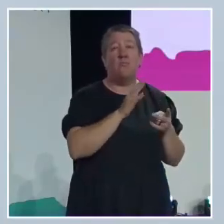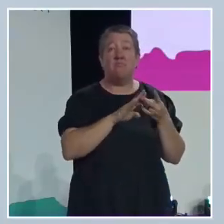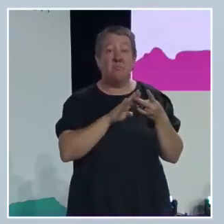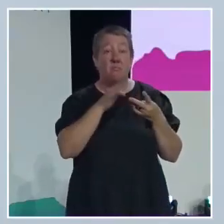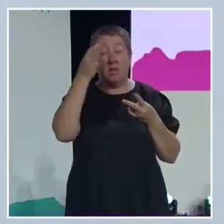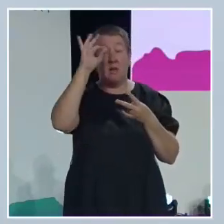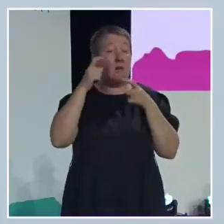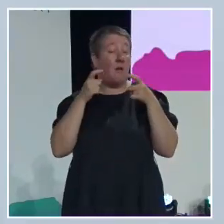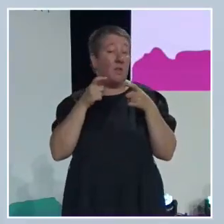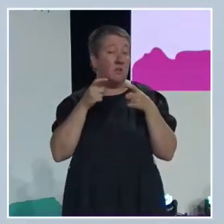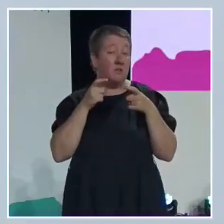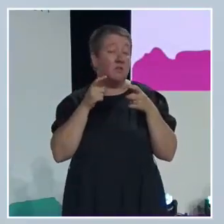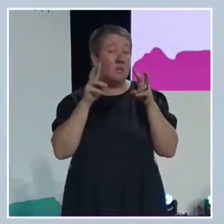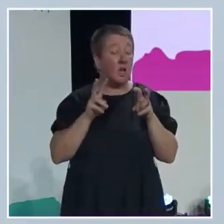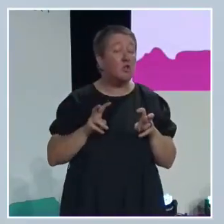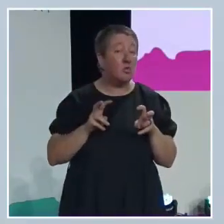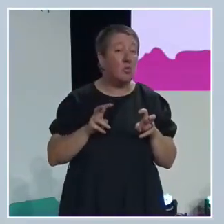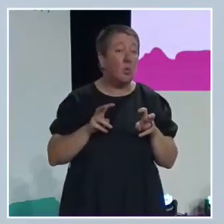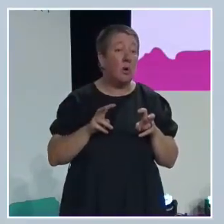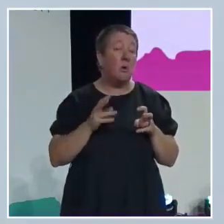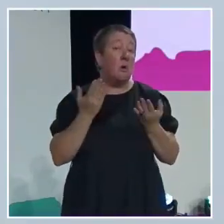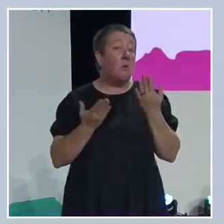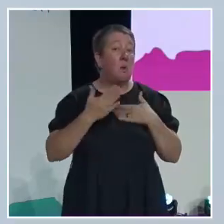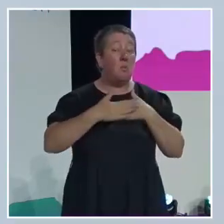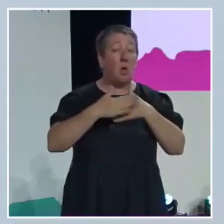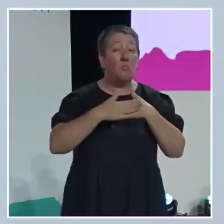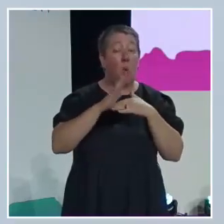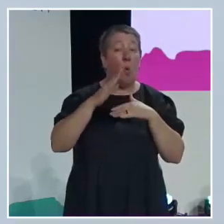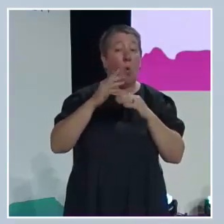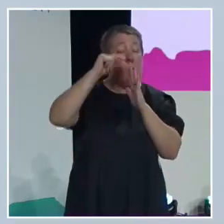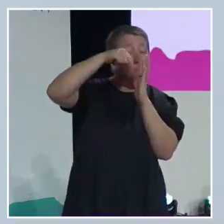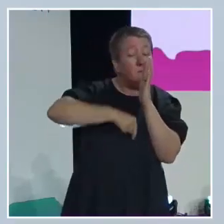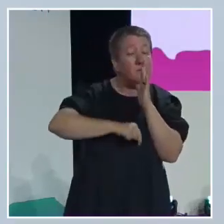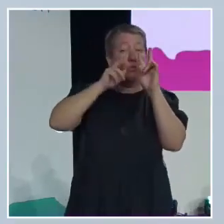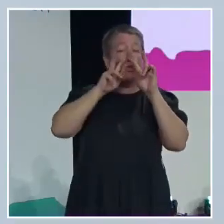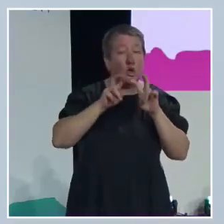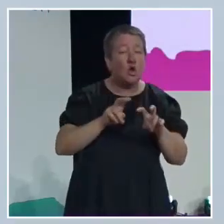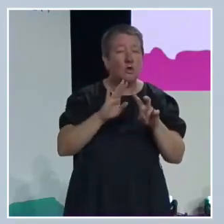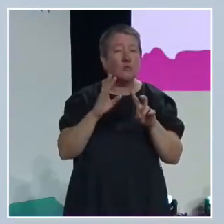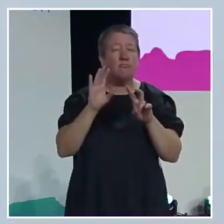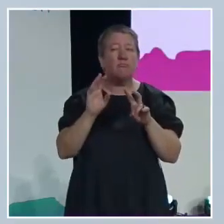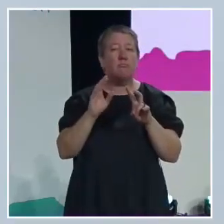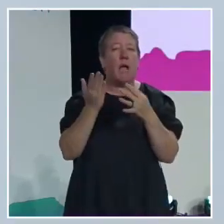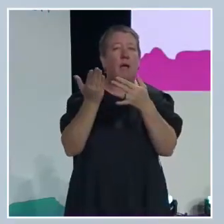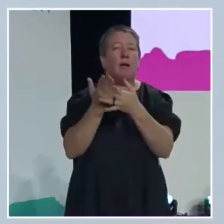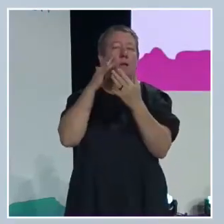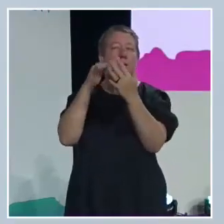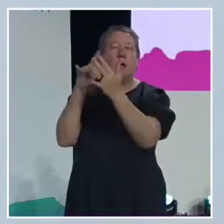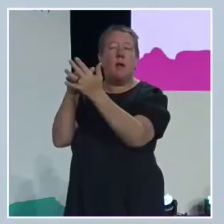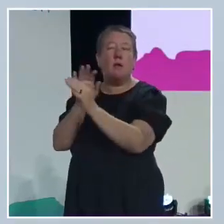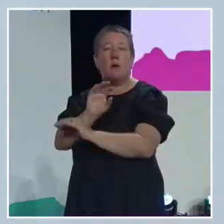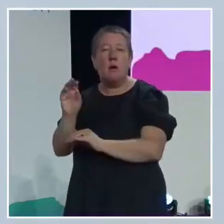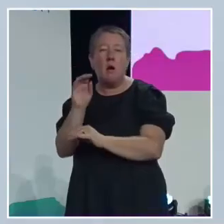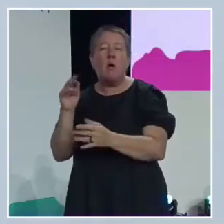was referring to has to be probably more deeply researched through case studies. We know we